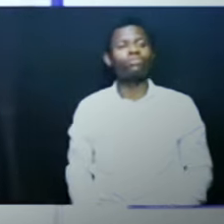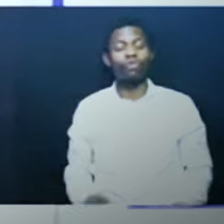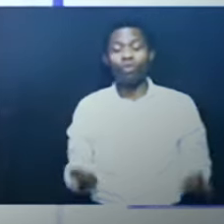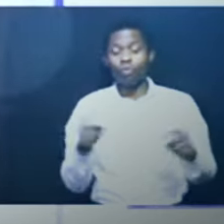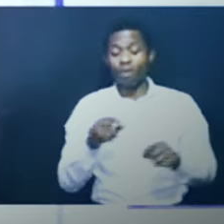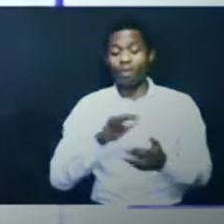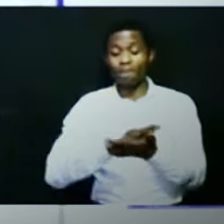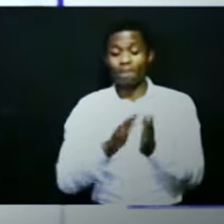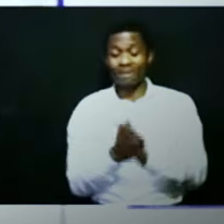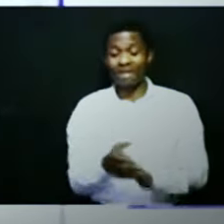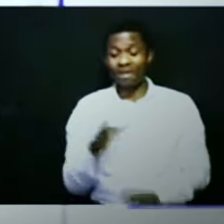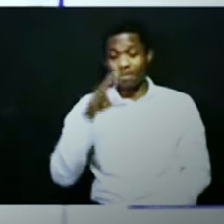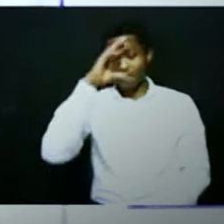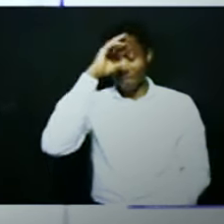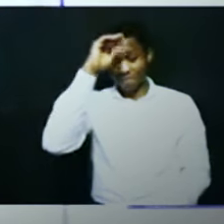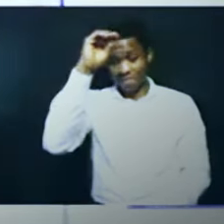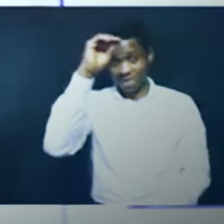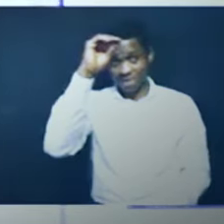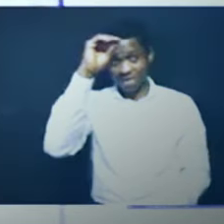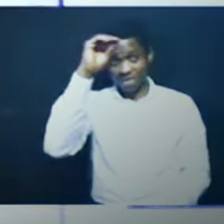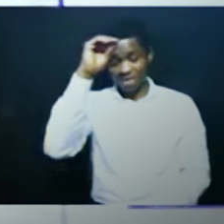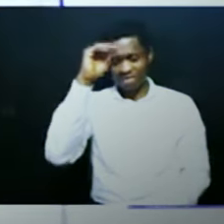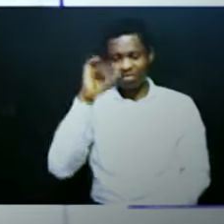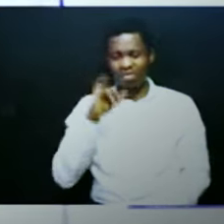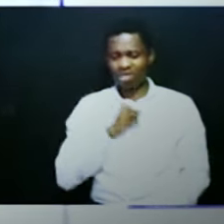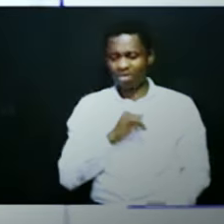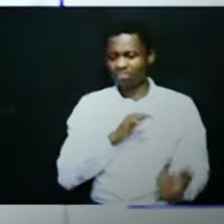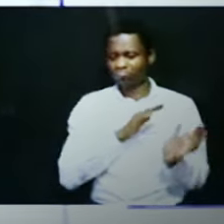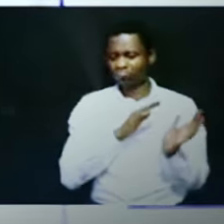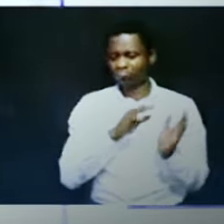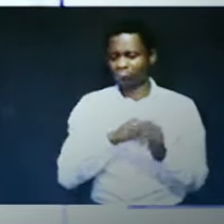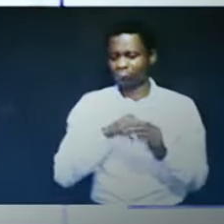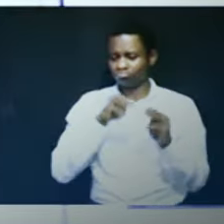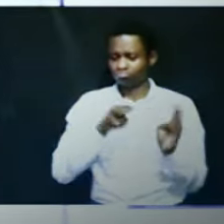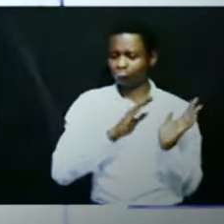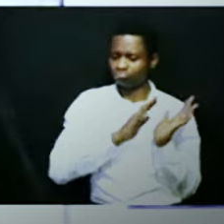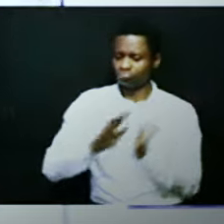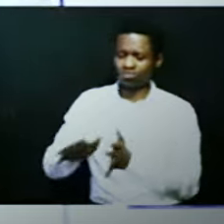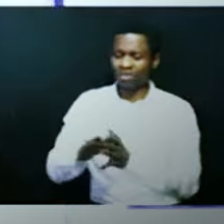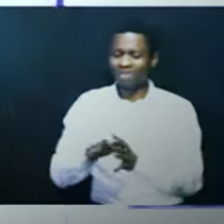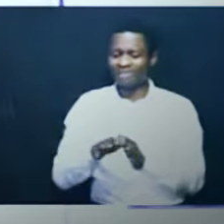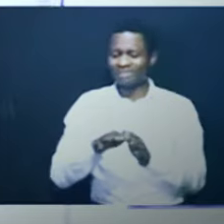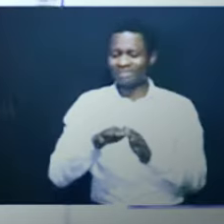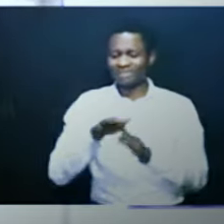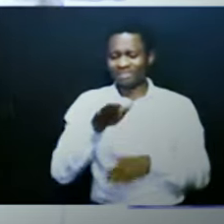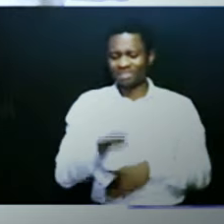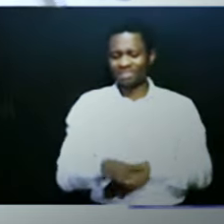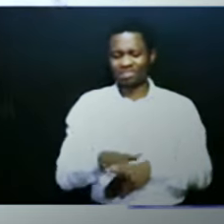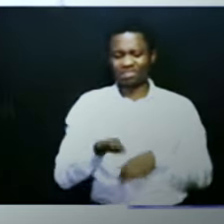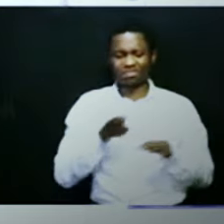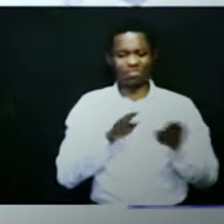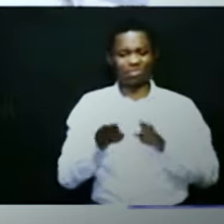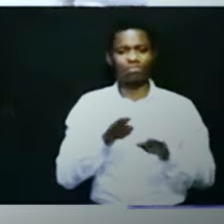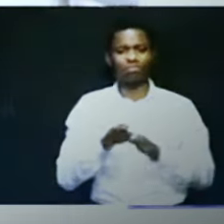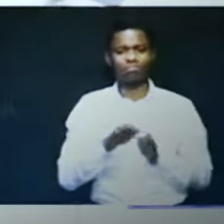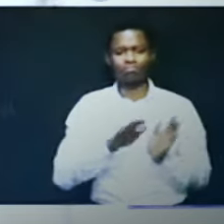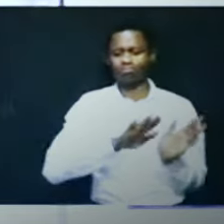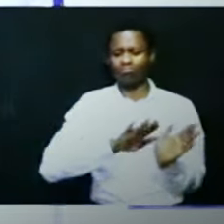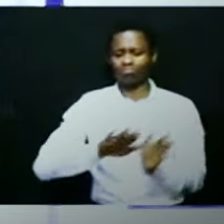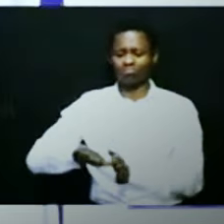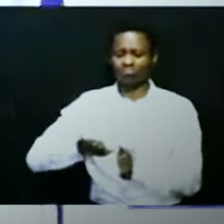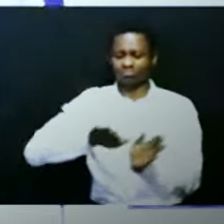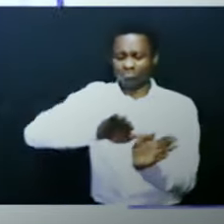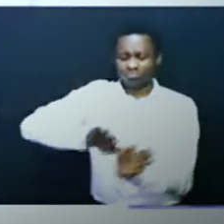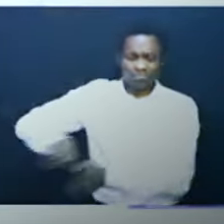a man, I put away childhood behavior. I put it